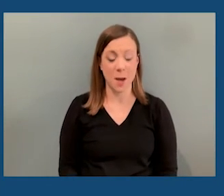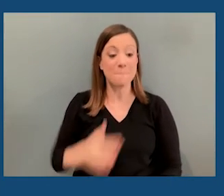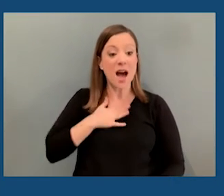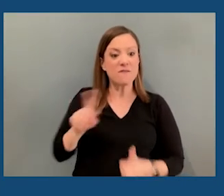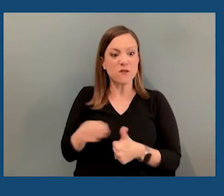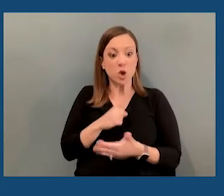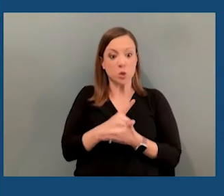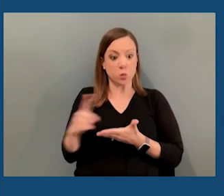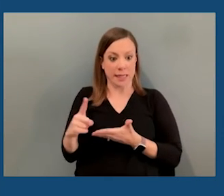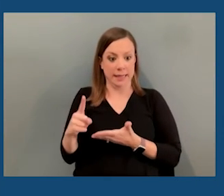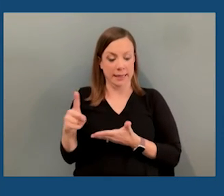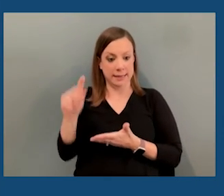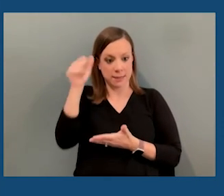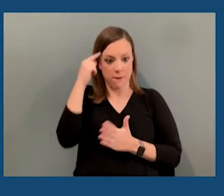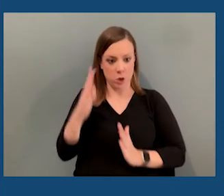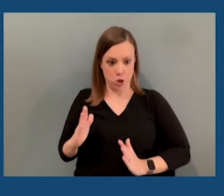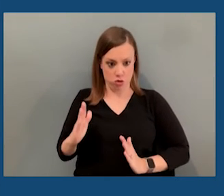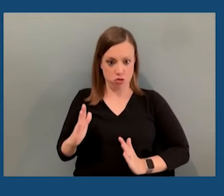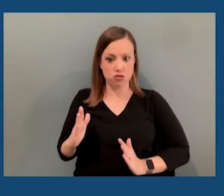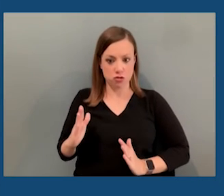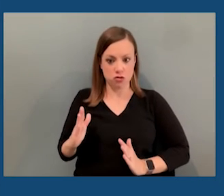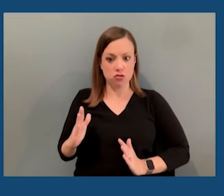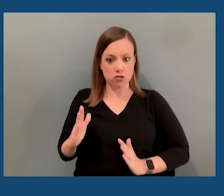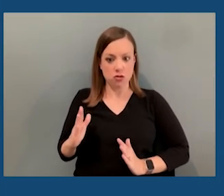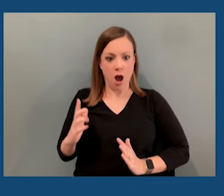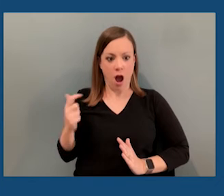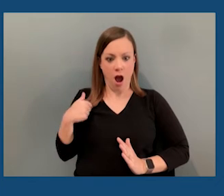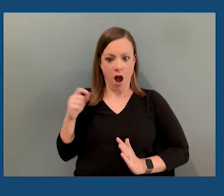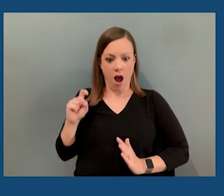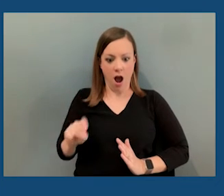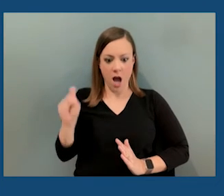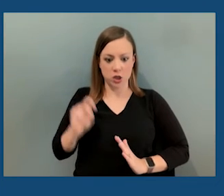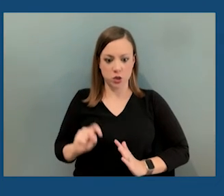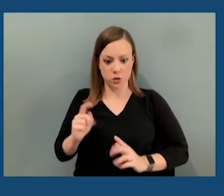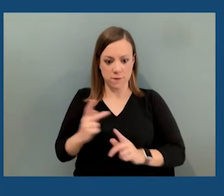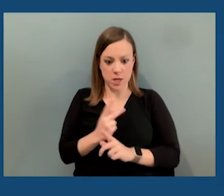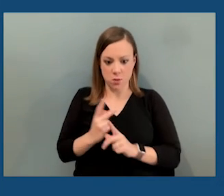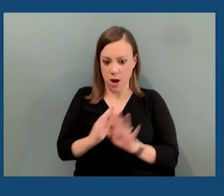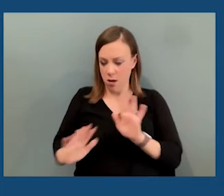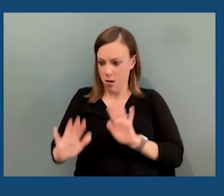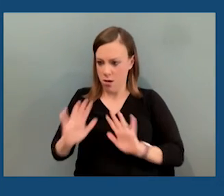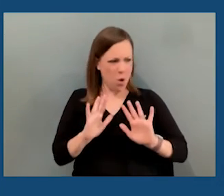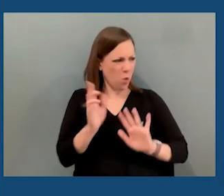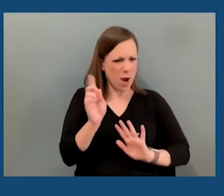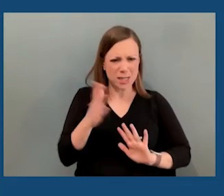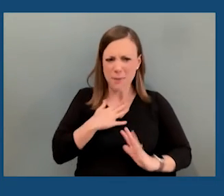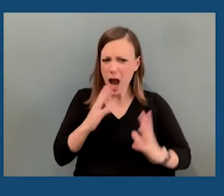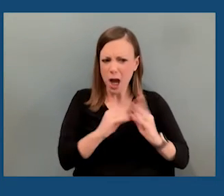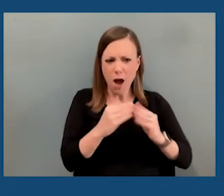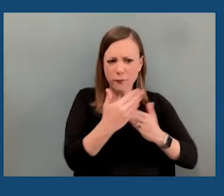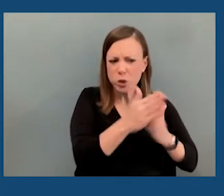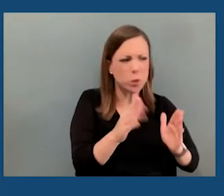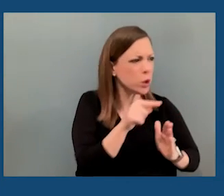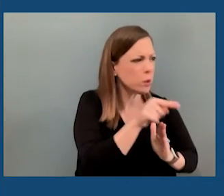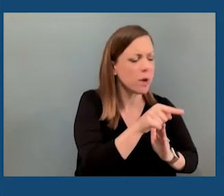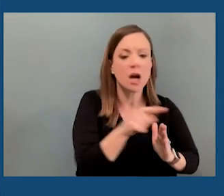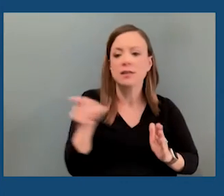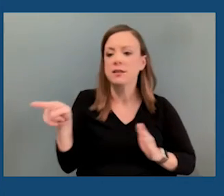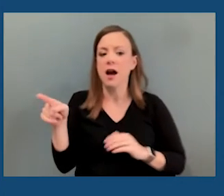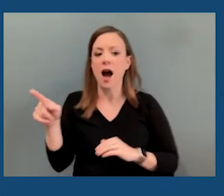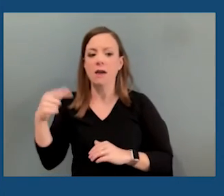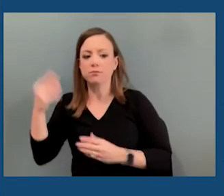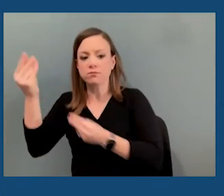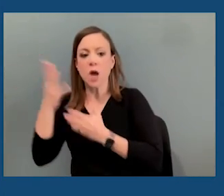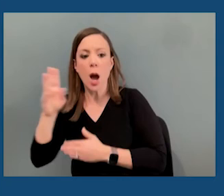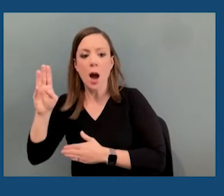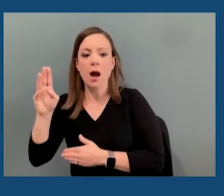week, I had to find my conference room because I was told there's some people from Micron. They're just going to take a look at New York, but they're looking at other